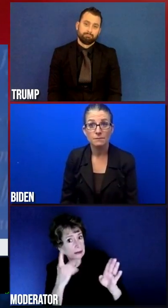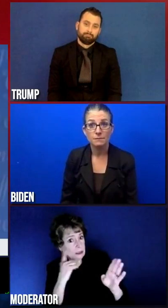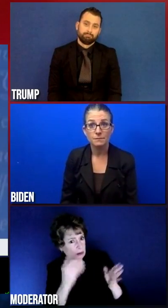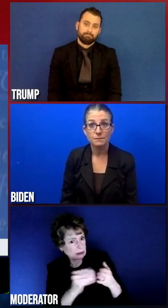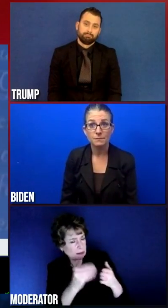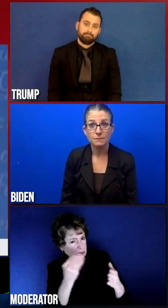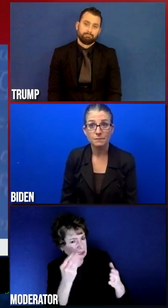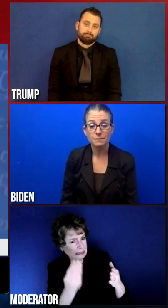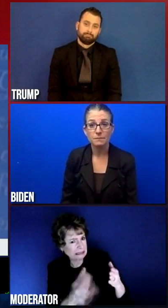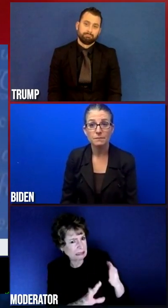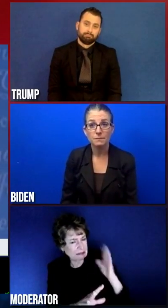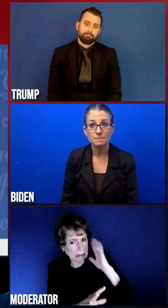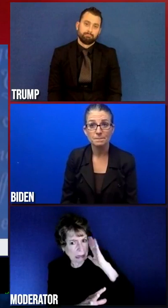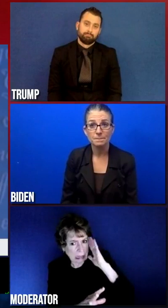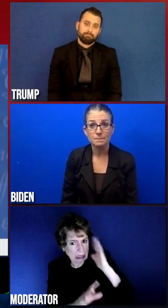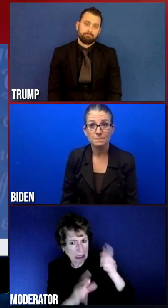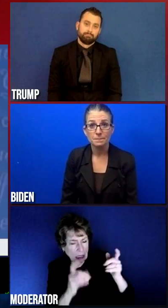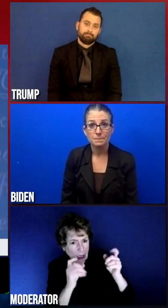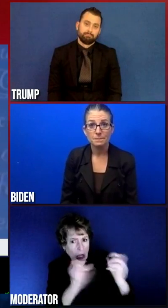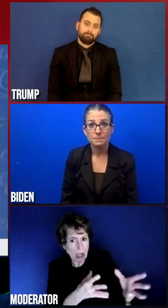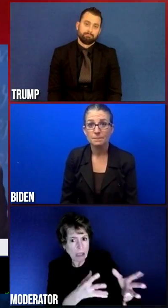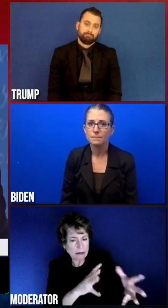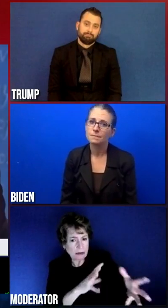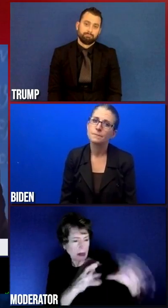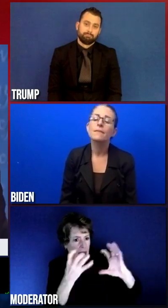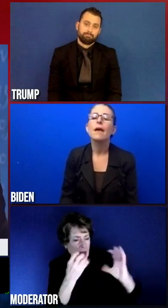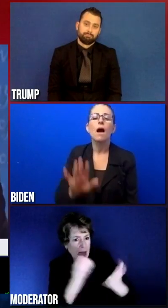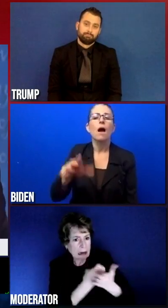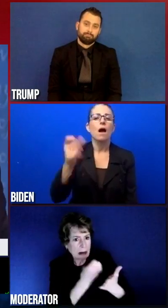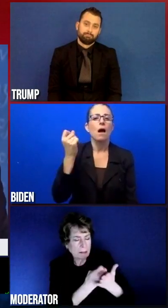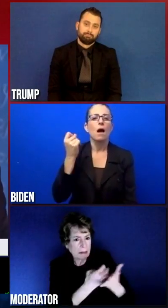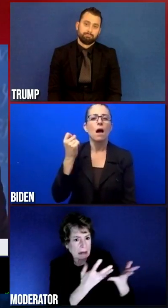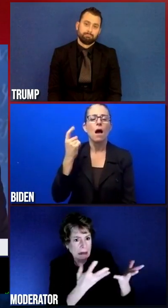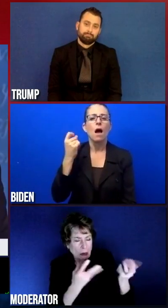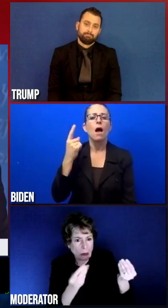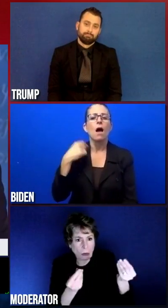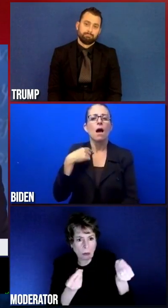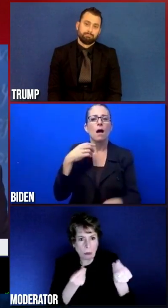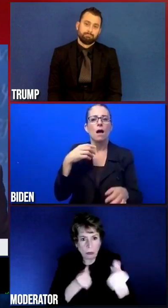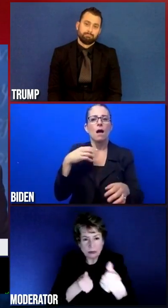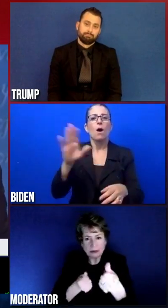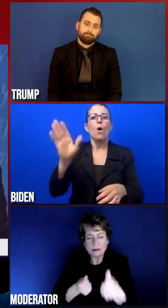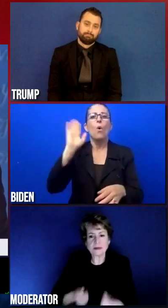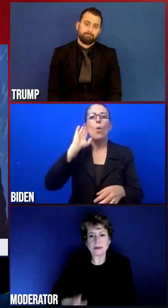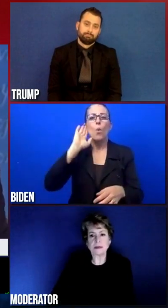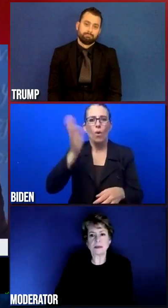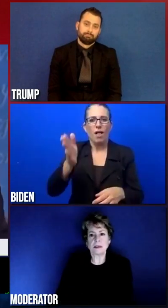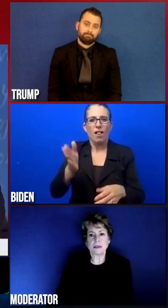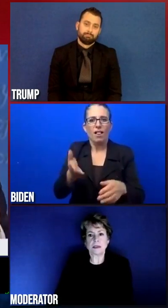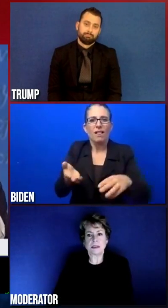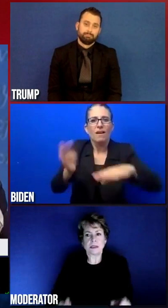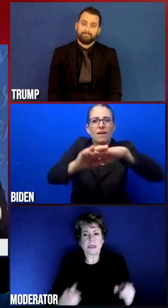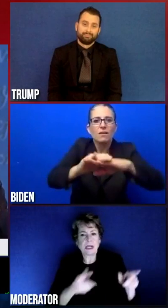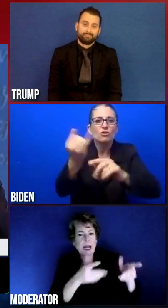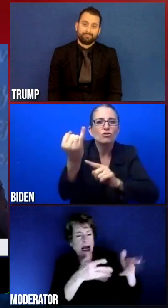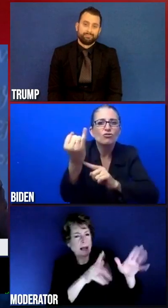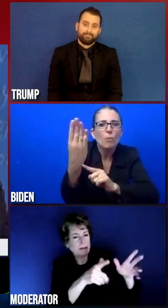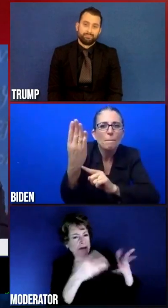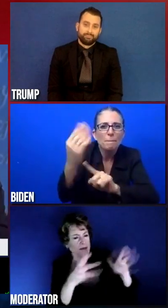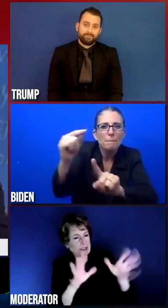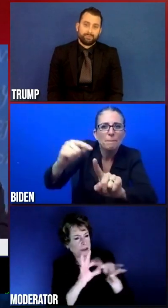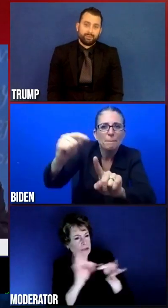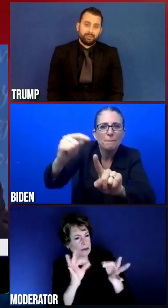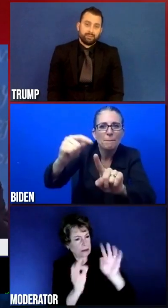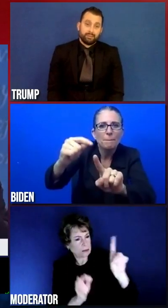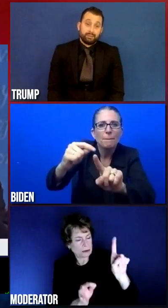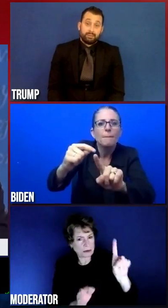do is going to create thousands and millions of jobs, good-paying jobs. But let him finish, sir. He doesn't know how to do that. $100 billion. The